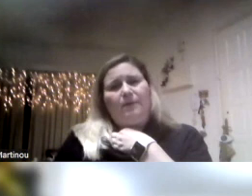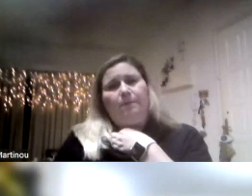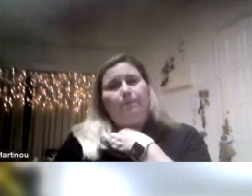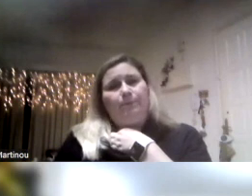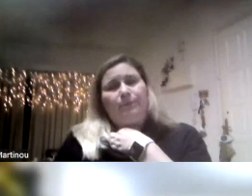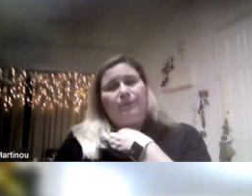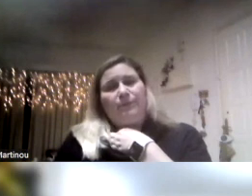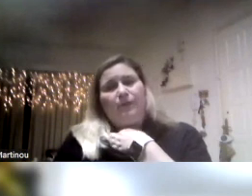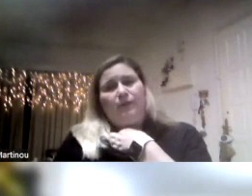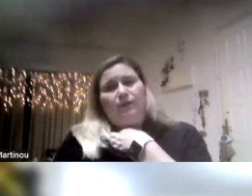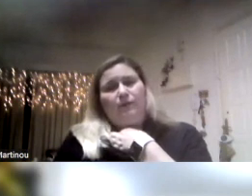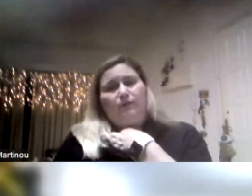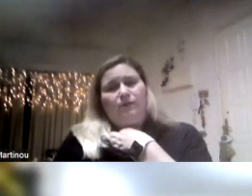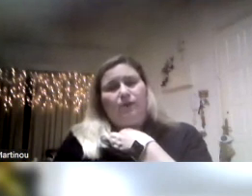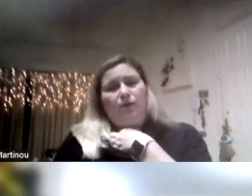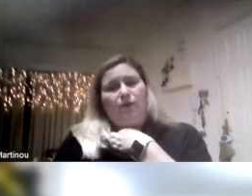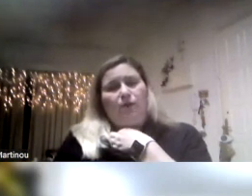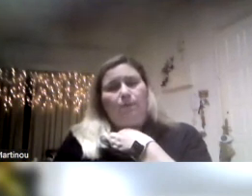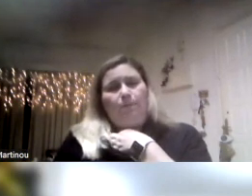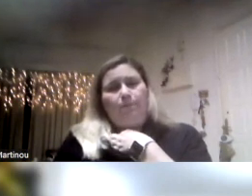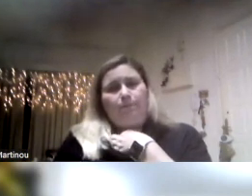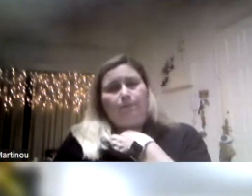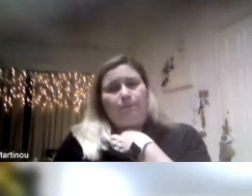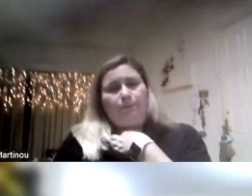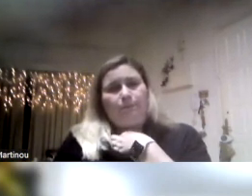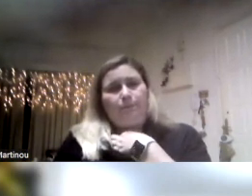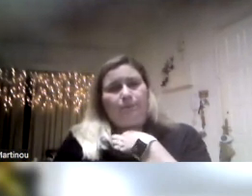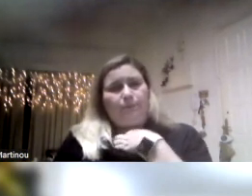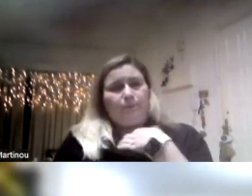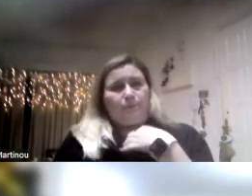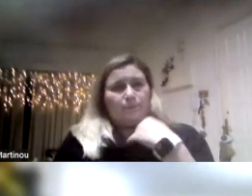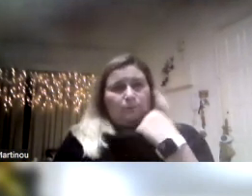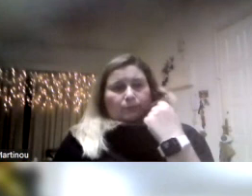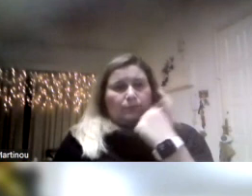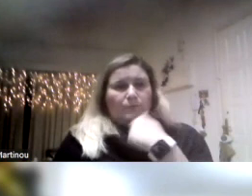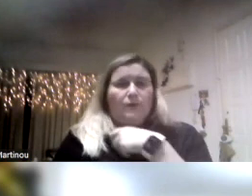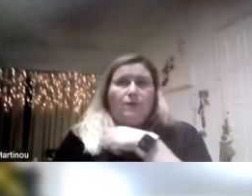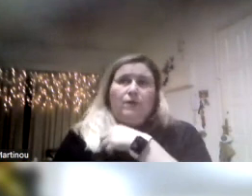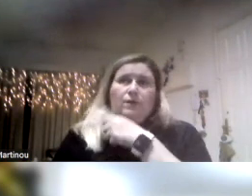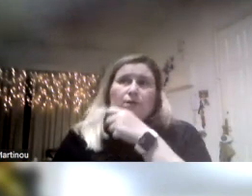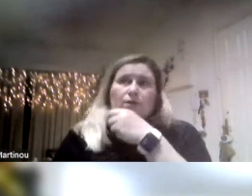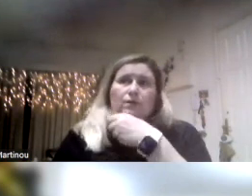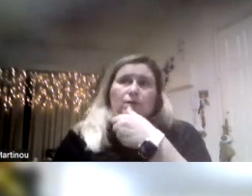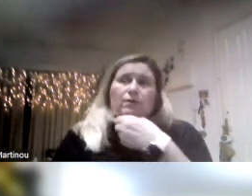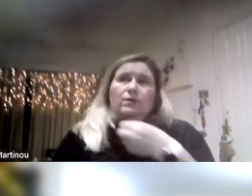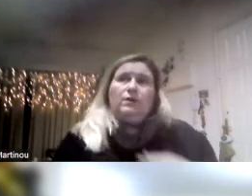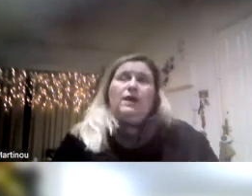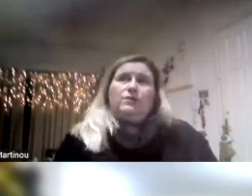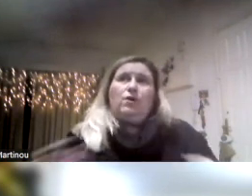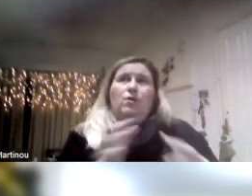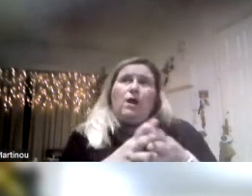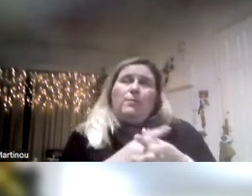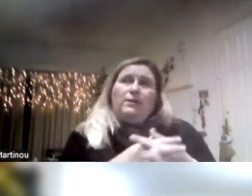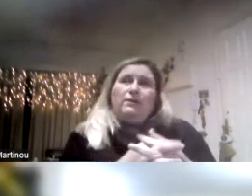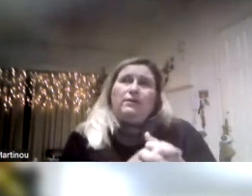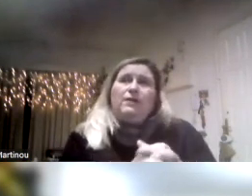alien. yes. Yes, So because it doesn't take space, it doesn't compete with the endemic ones or the yeah, native